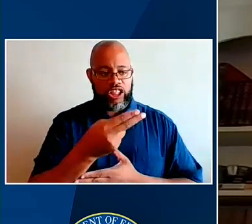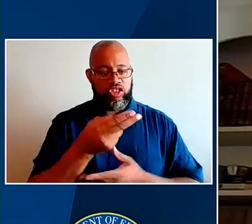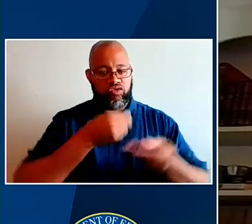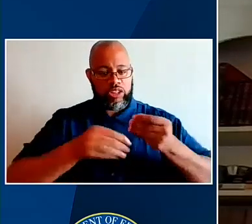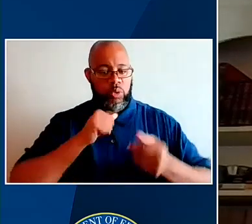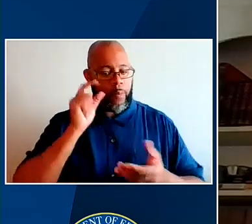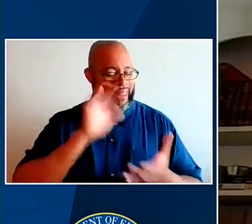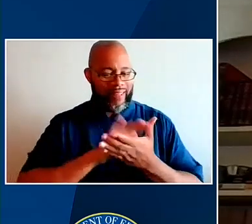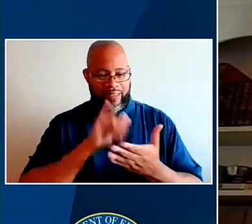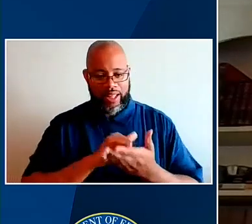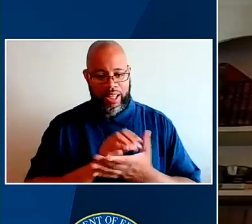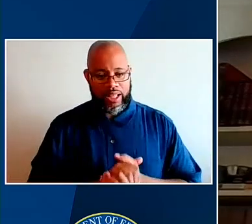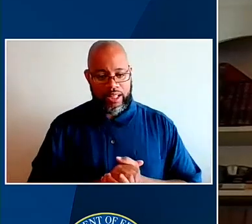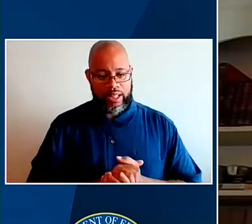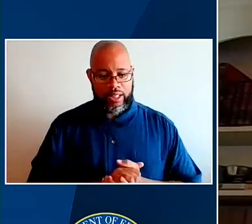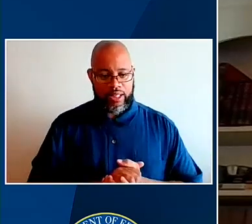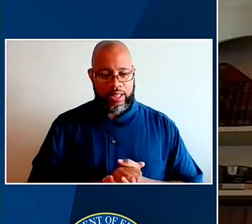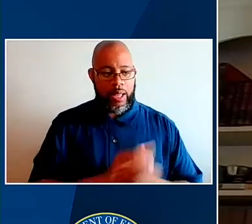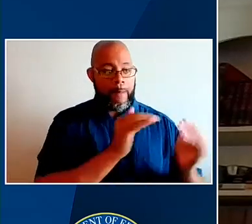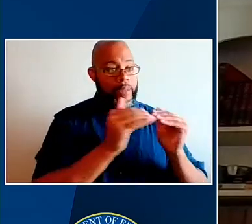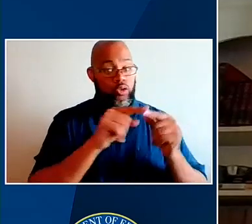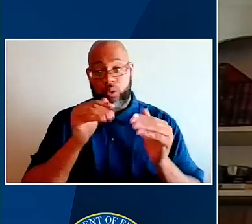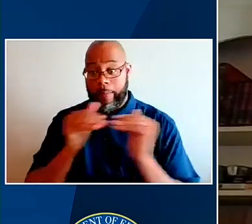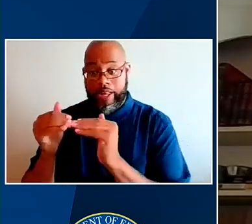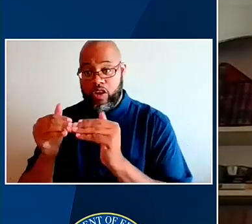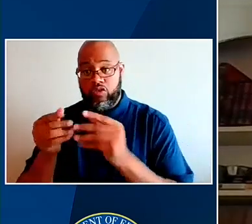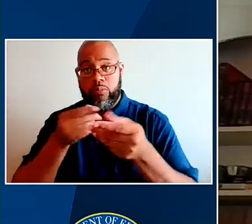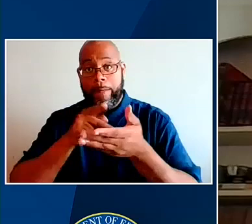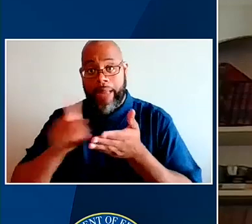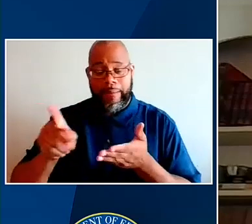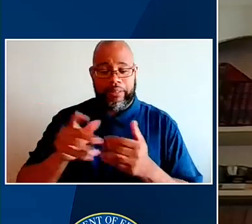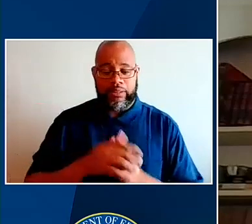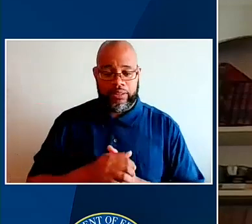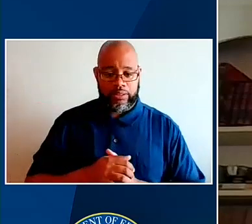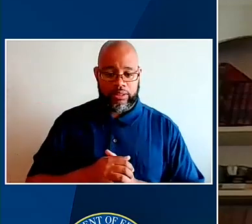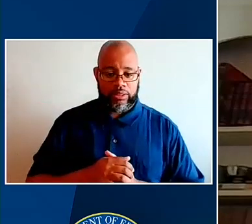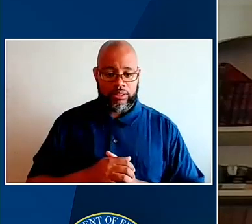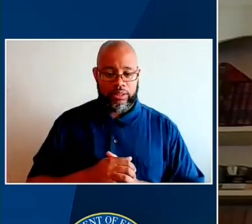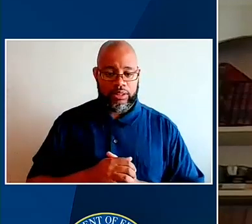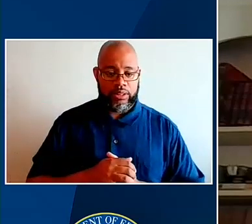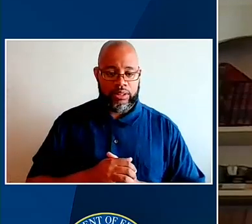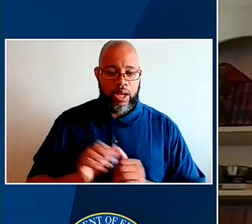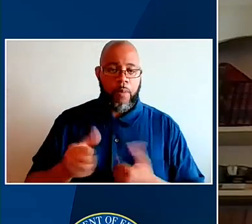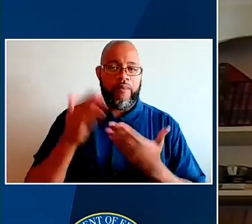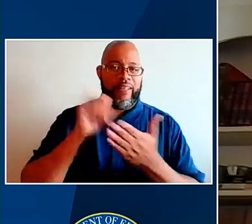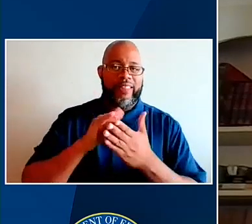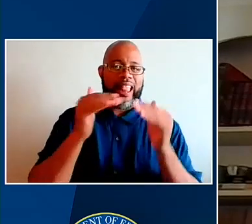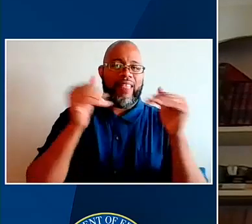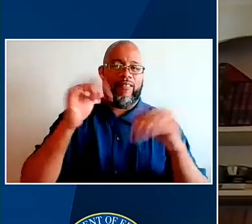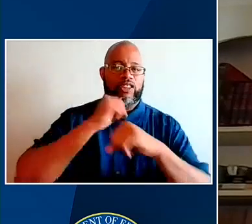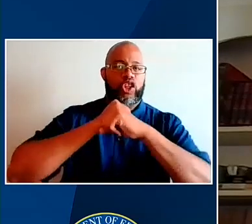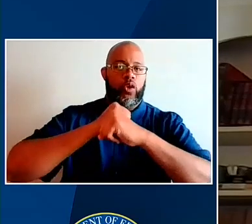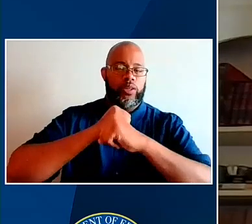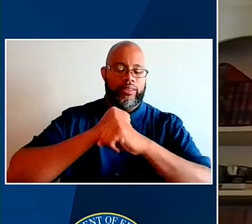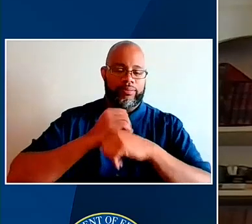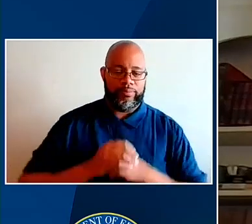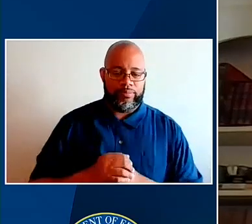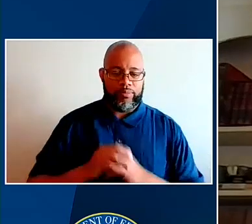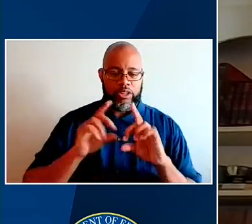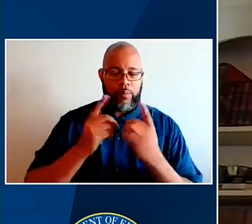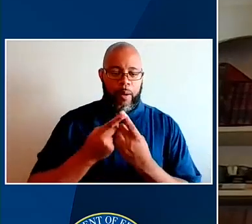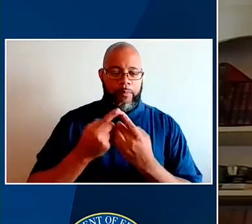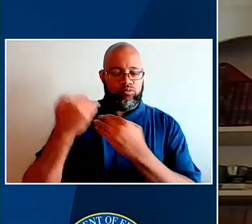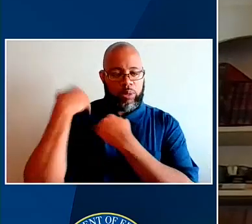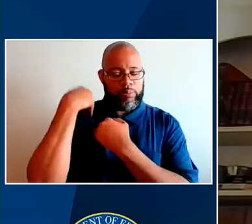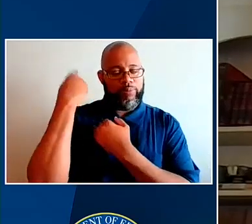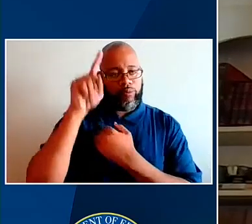that that peer-to-peer payment systems provide that level of security, and the department is responsible